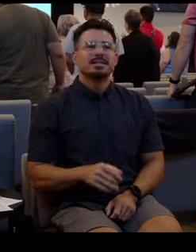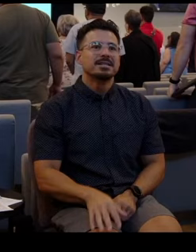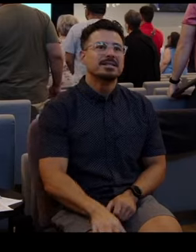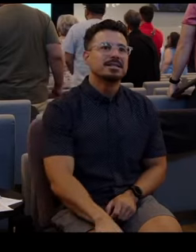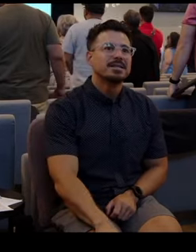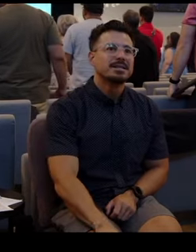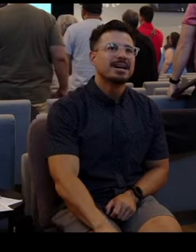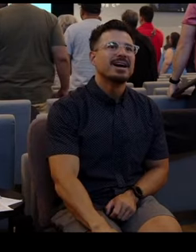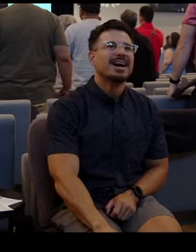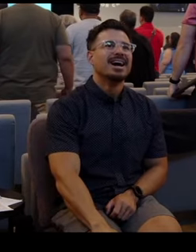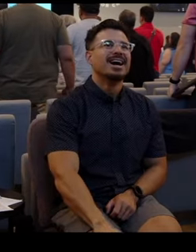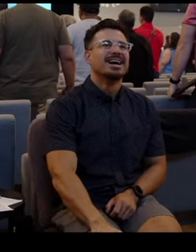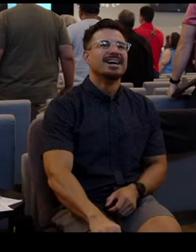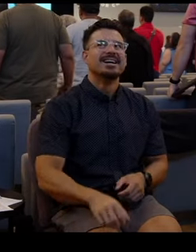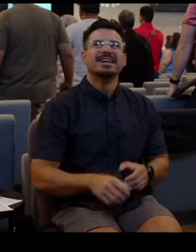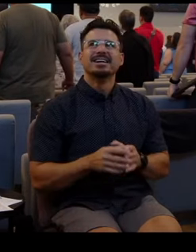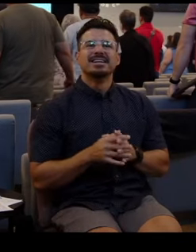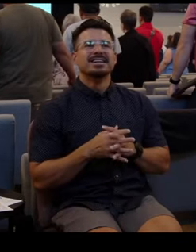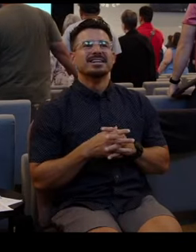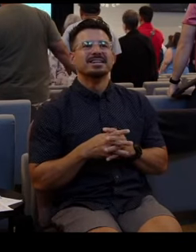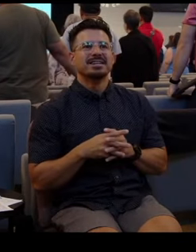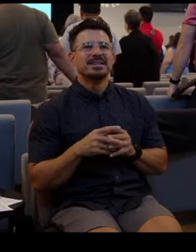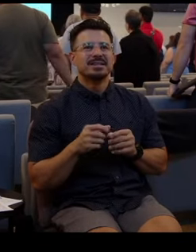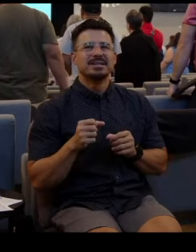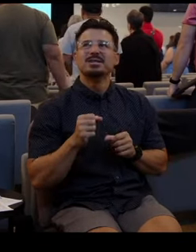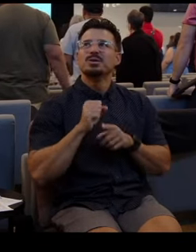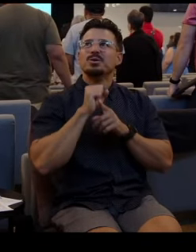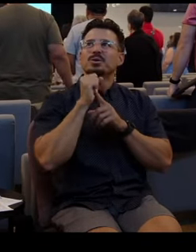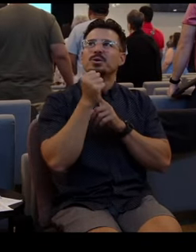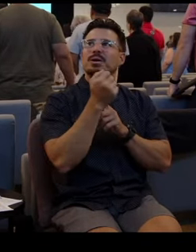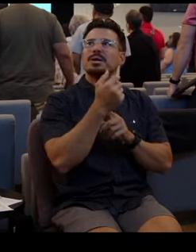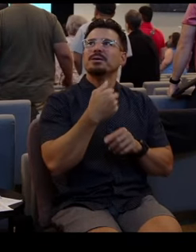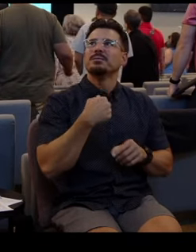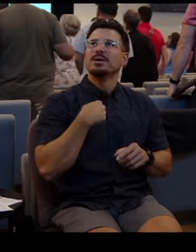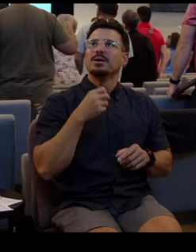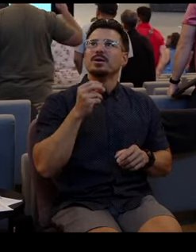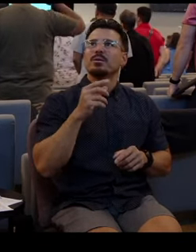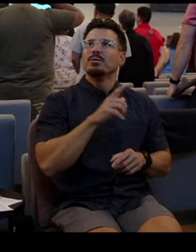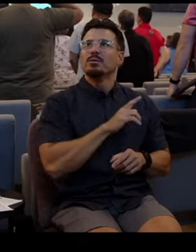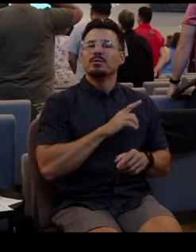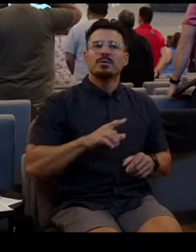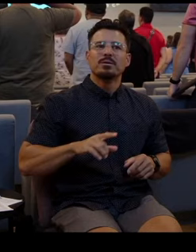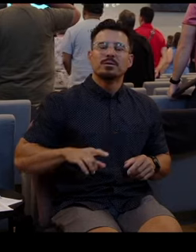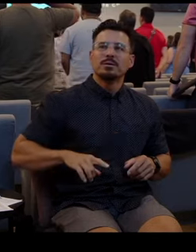Surround me, oh, Lord.